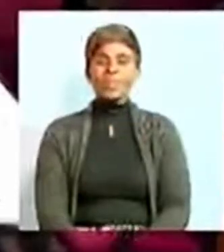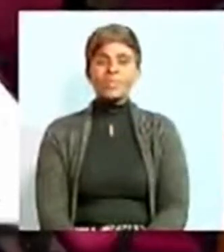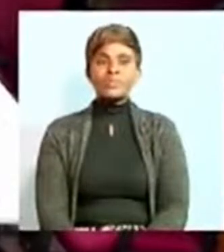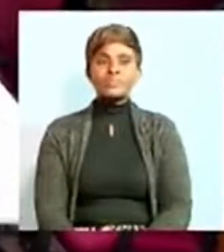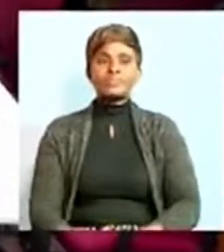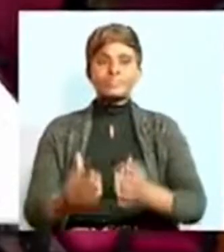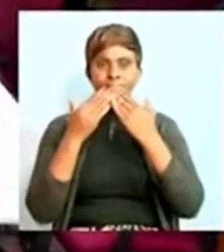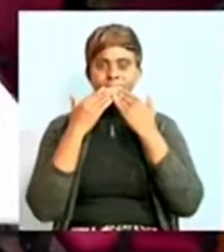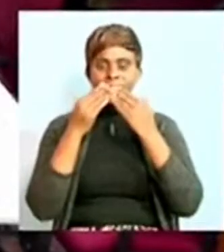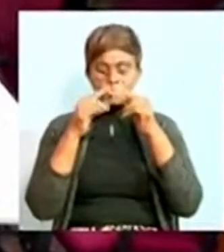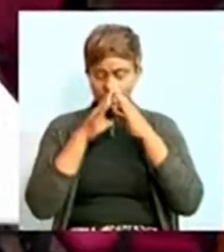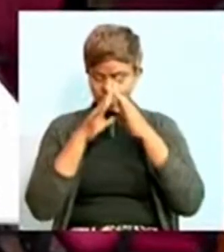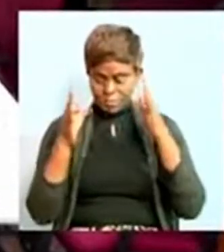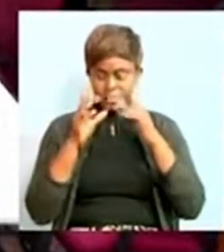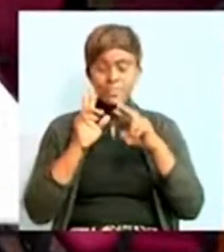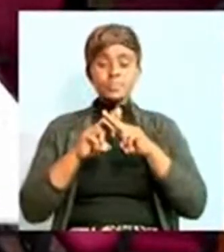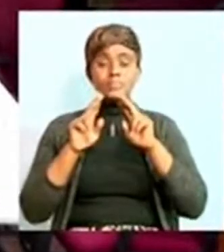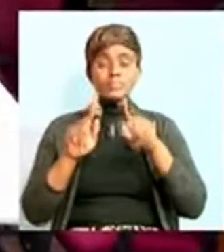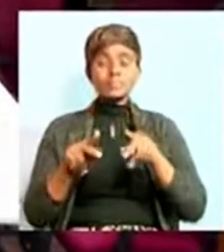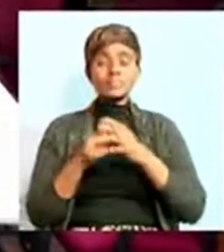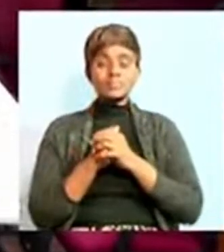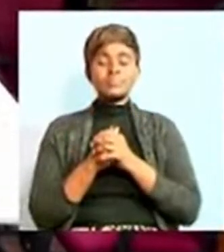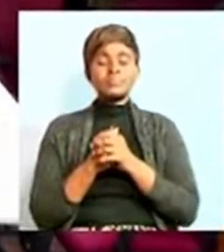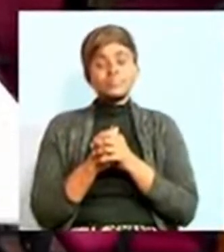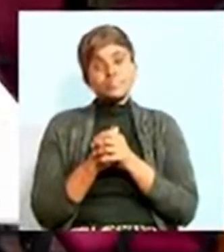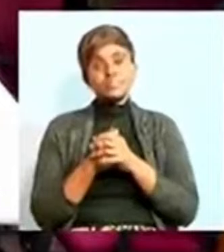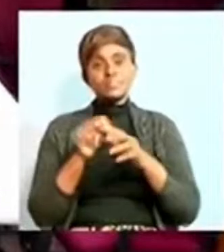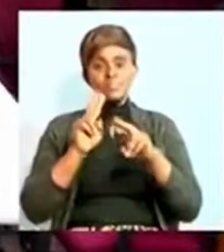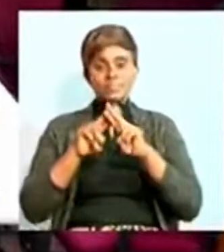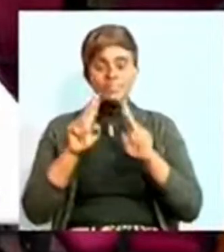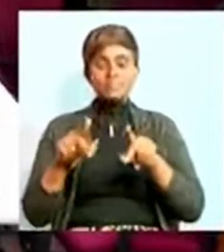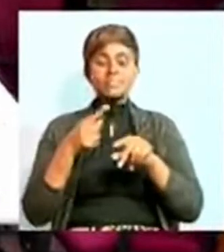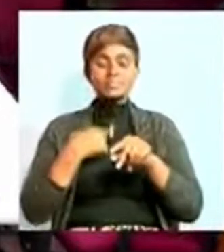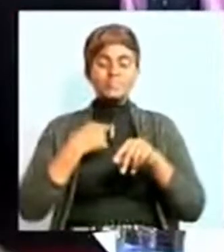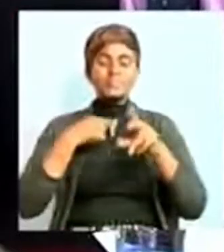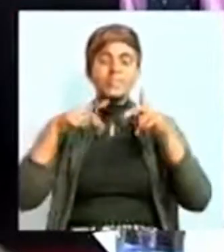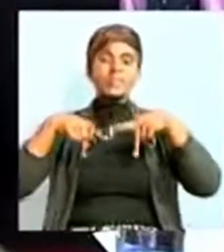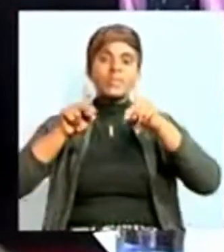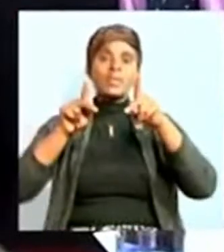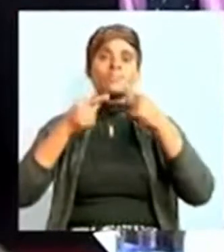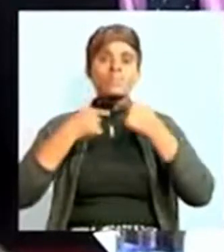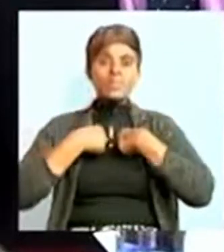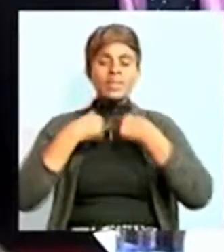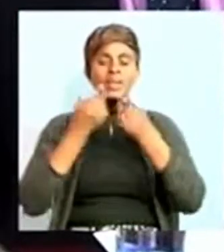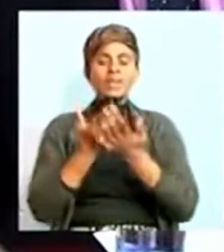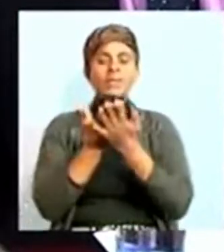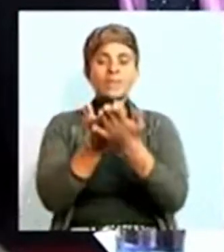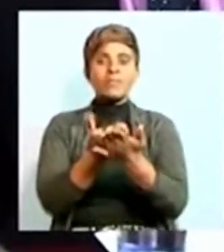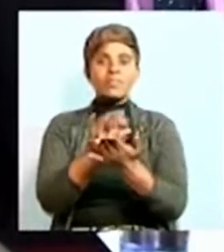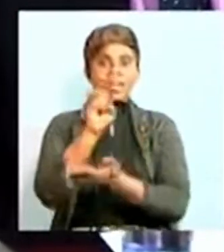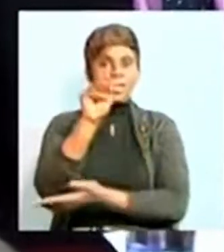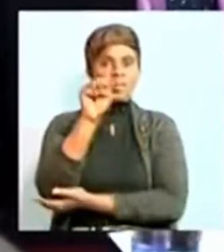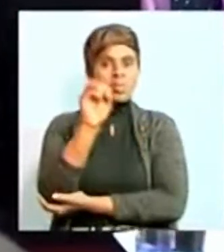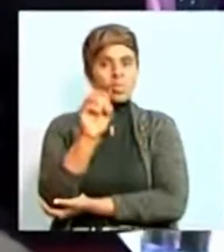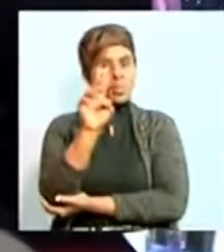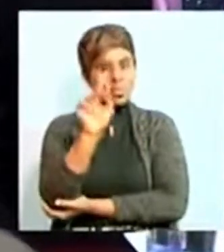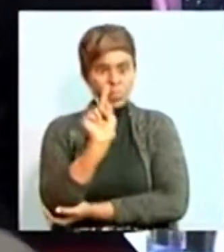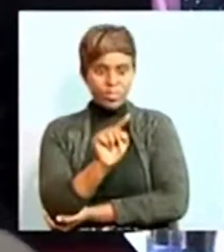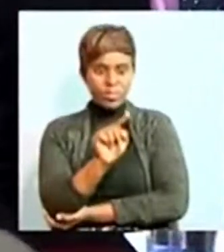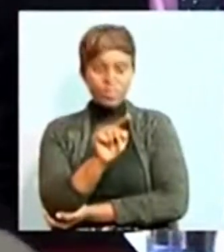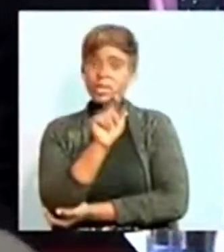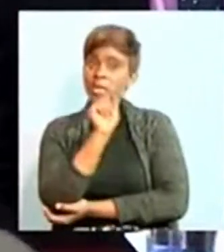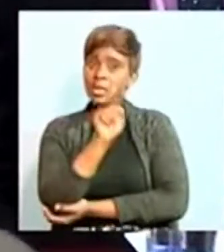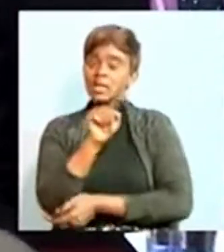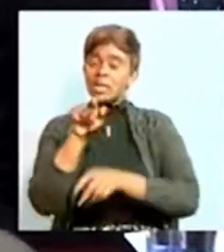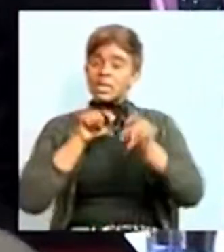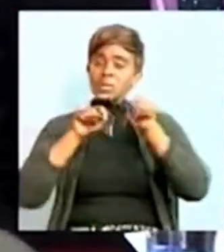Thank you very much, Chair. Chair, permit me to present a memorandum of the